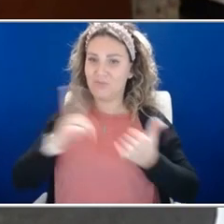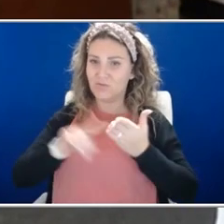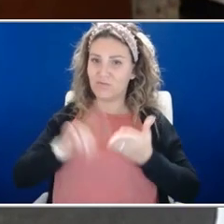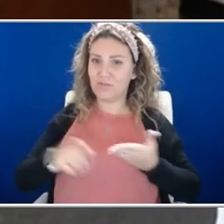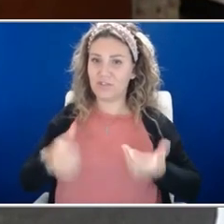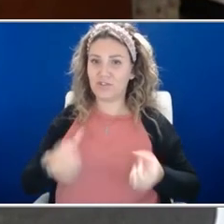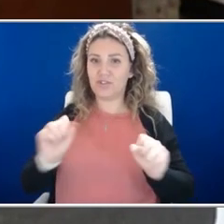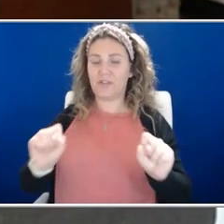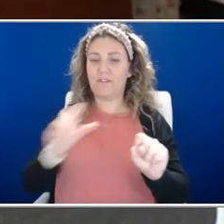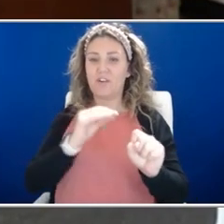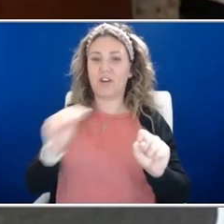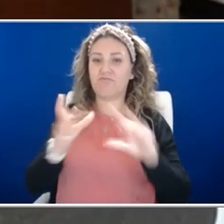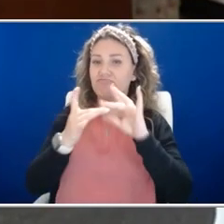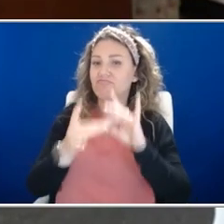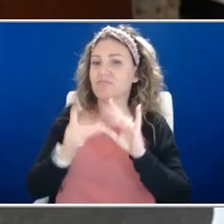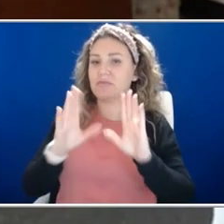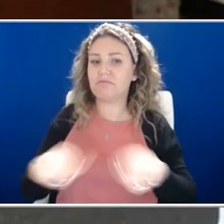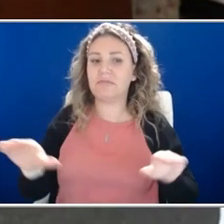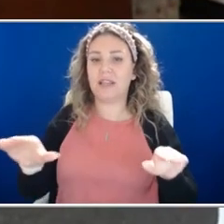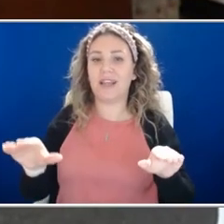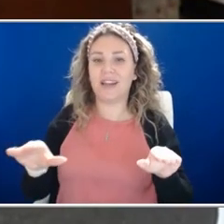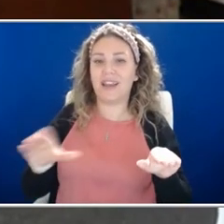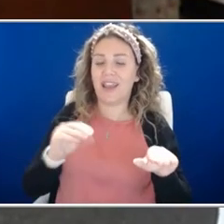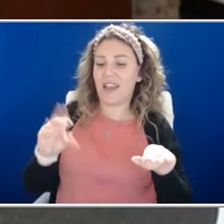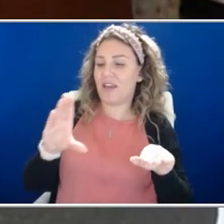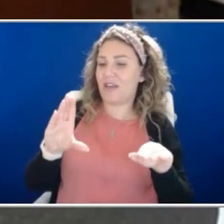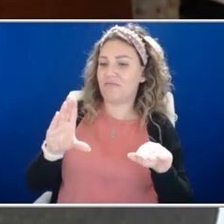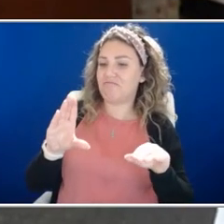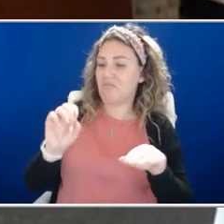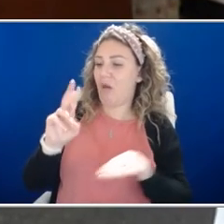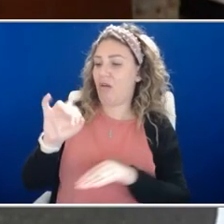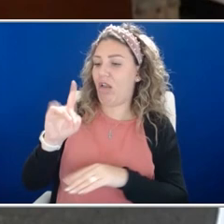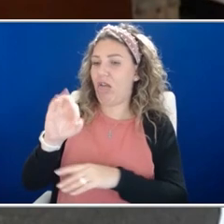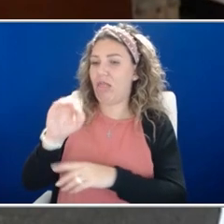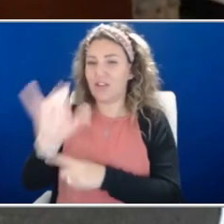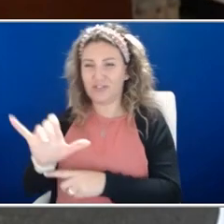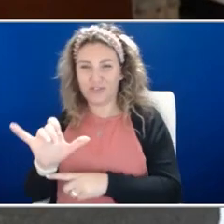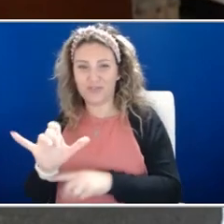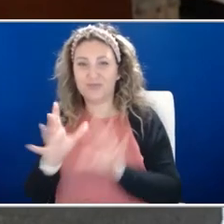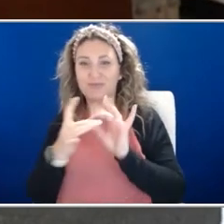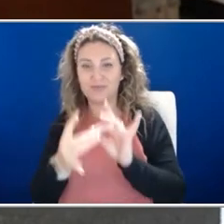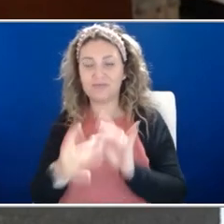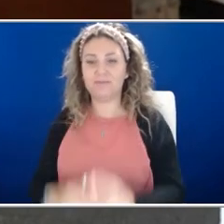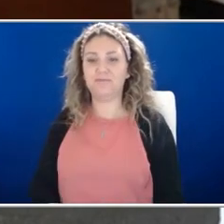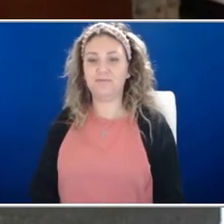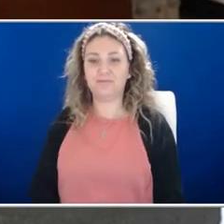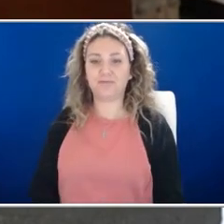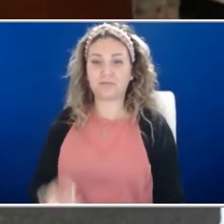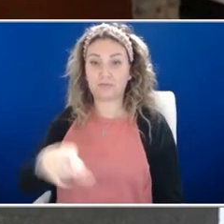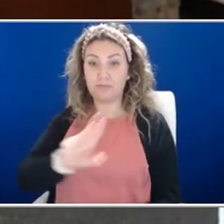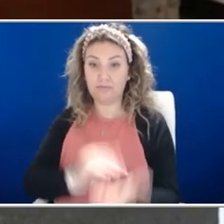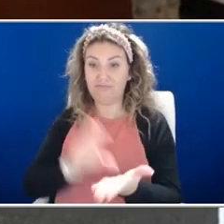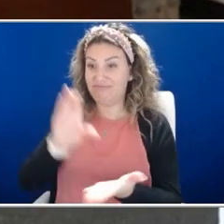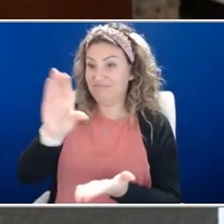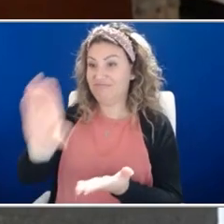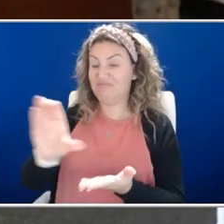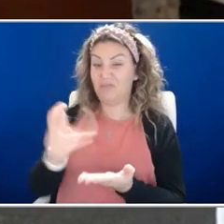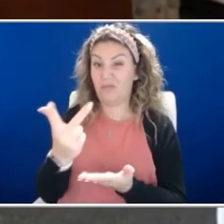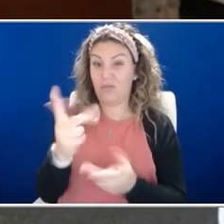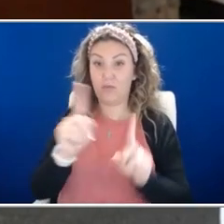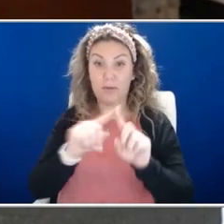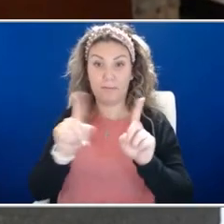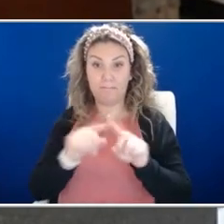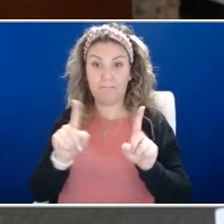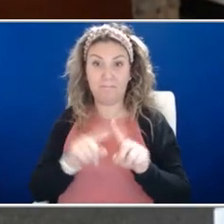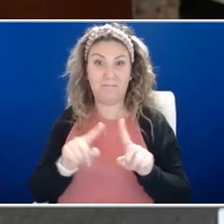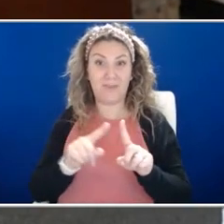the pediatric oncology lines, and they have funded three different investigators